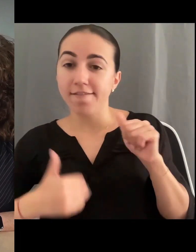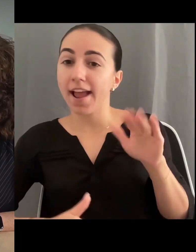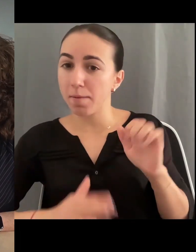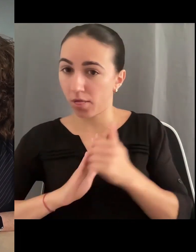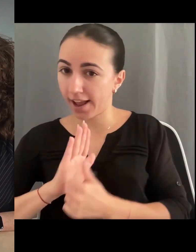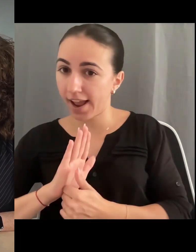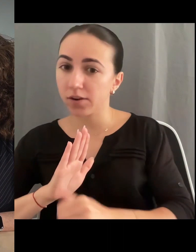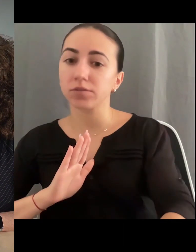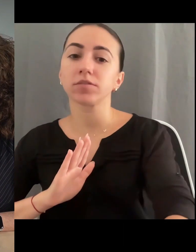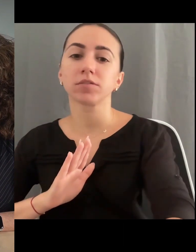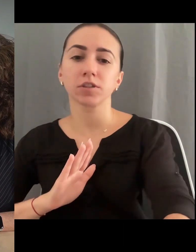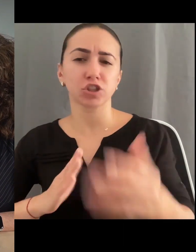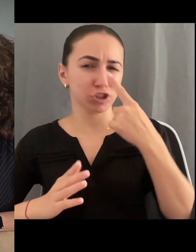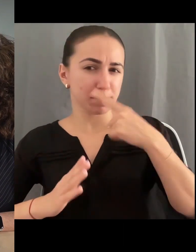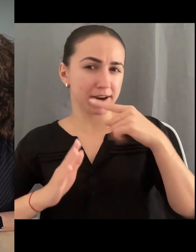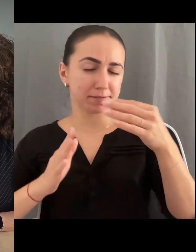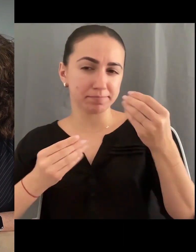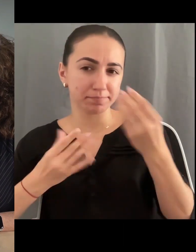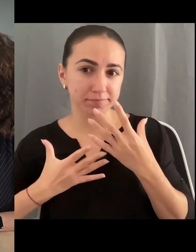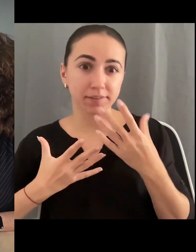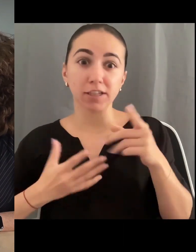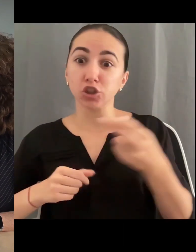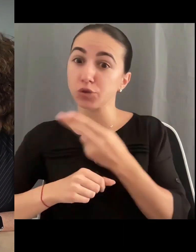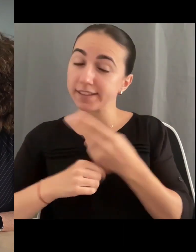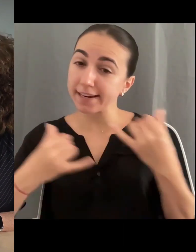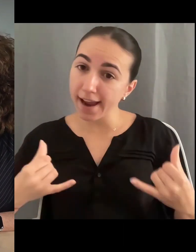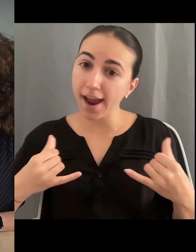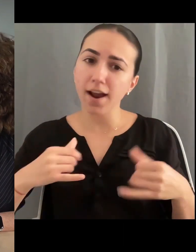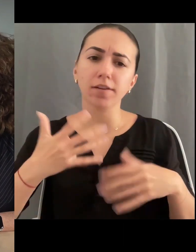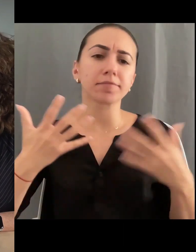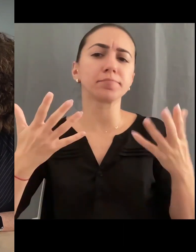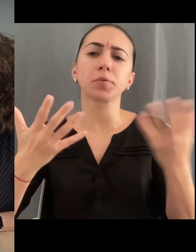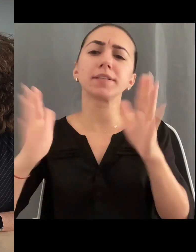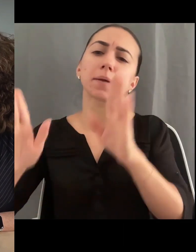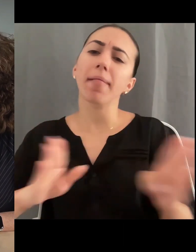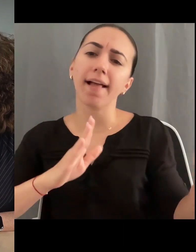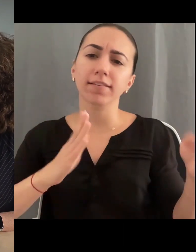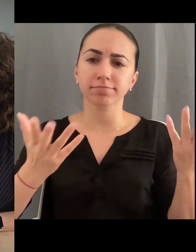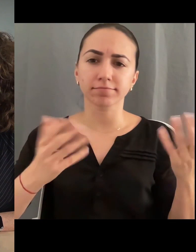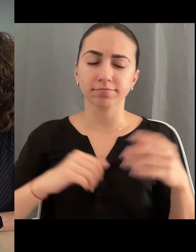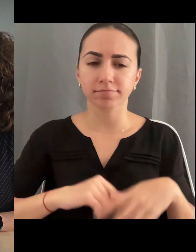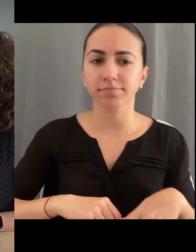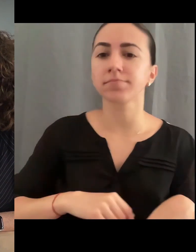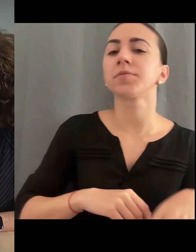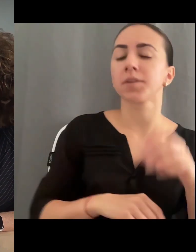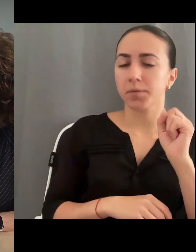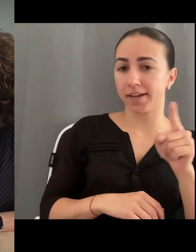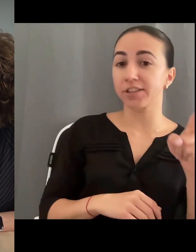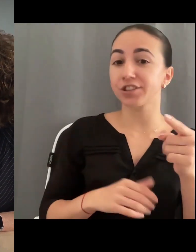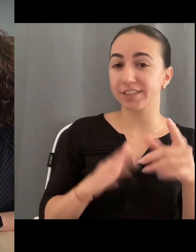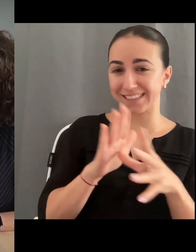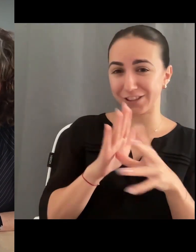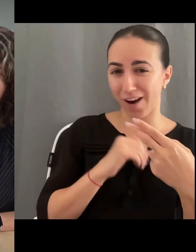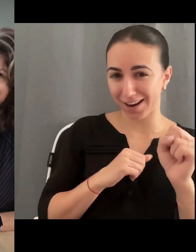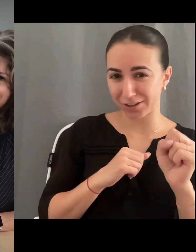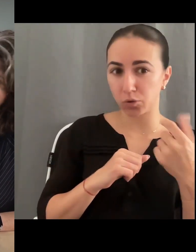account. Can you tell us a little bit about, is she using it now? What's the plan with her ABLE account? So she's a senior in high school.